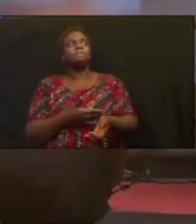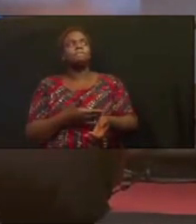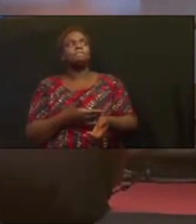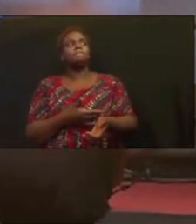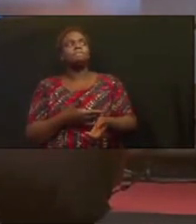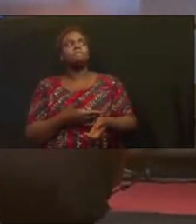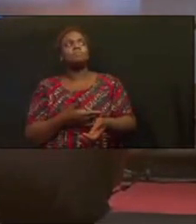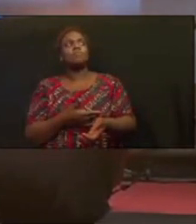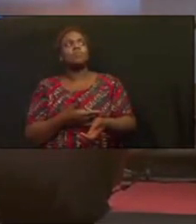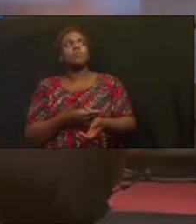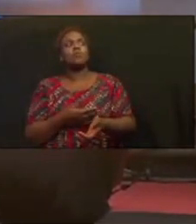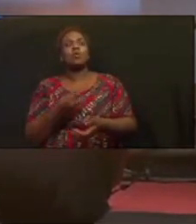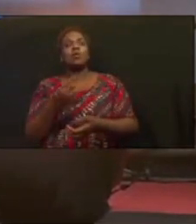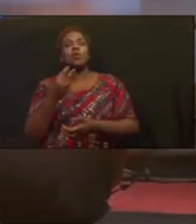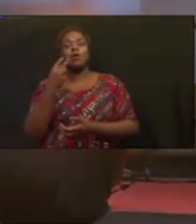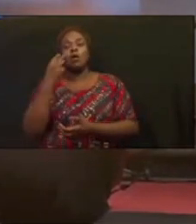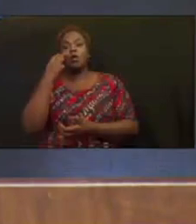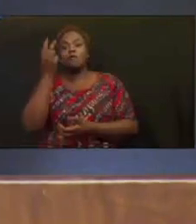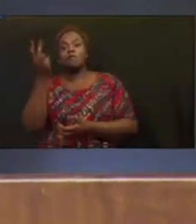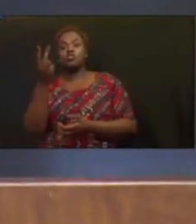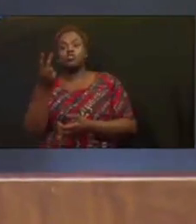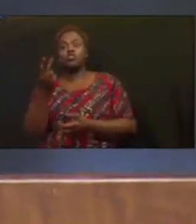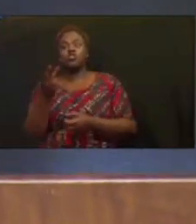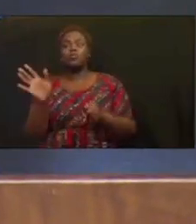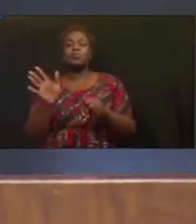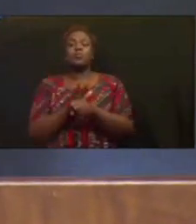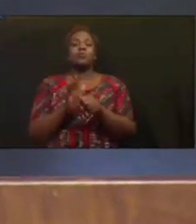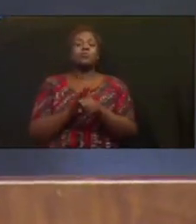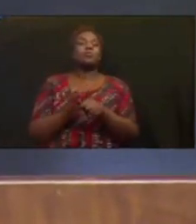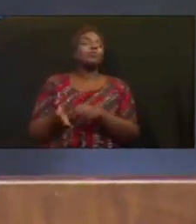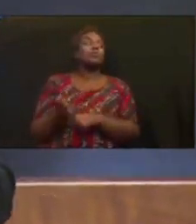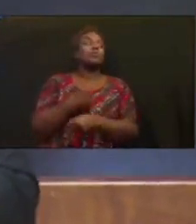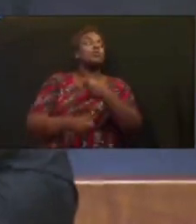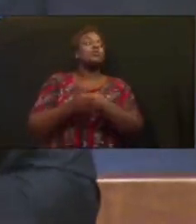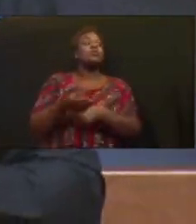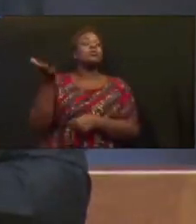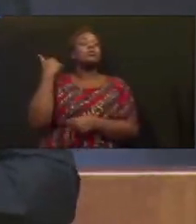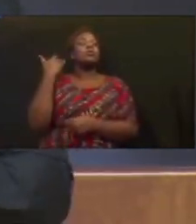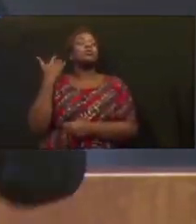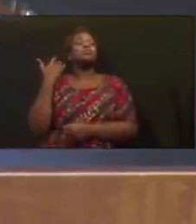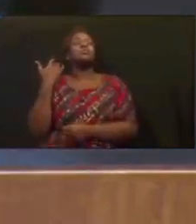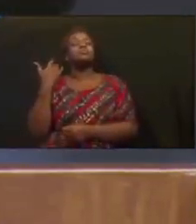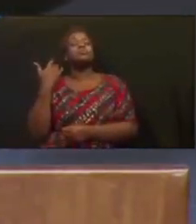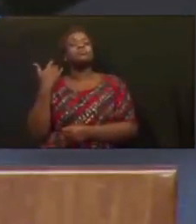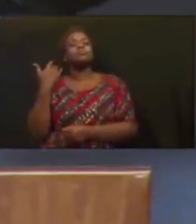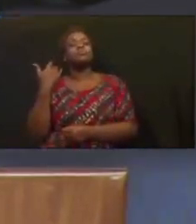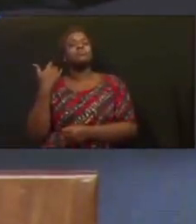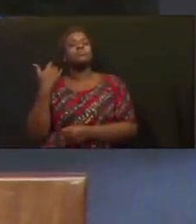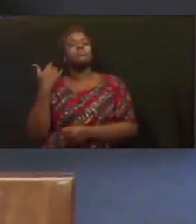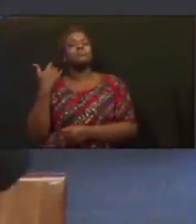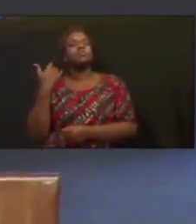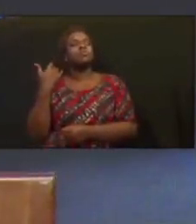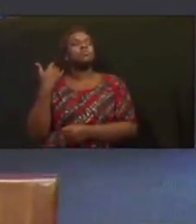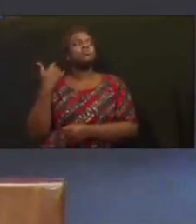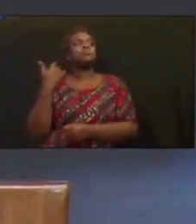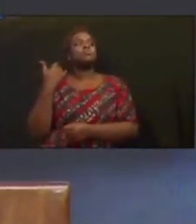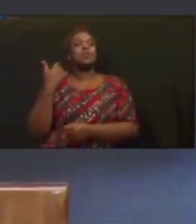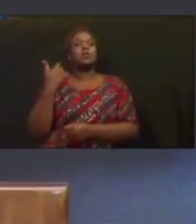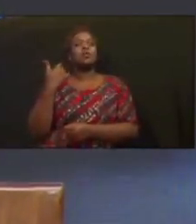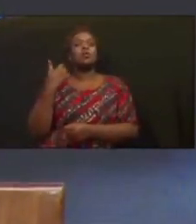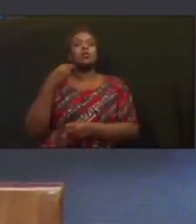I was in a vision many years ago, and it was an elevated position,